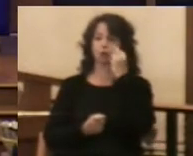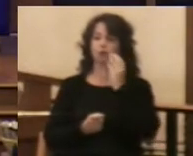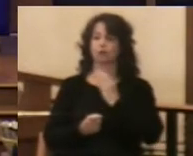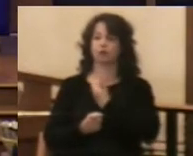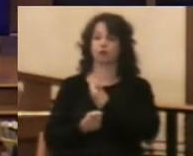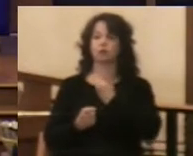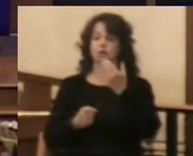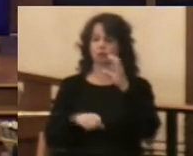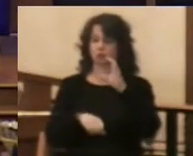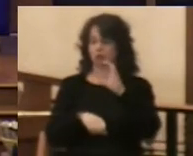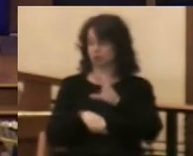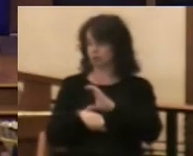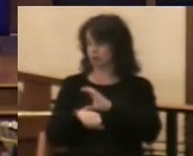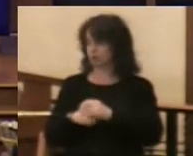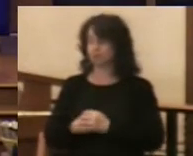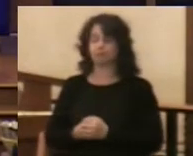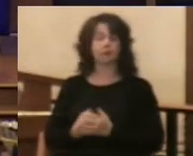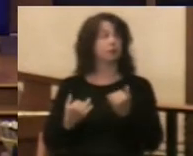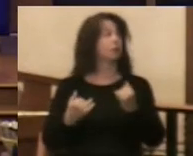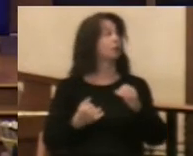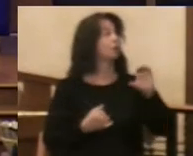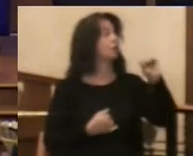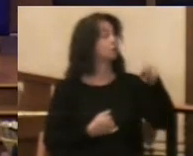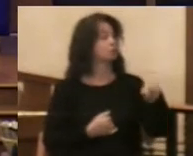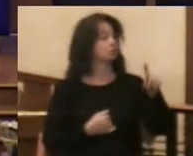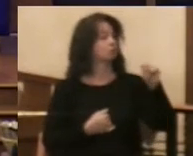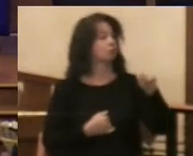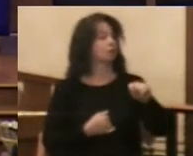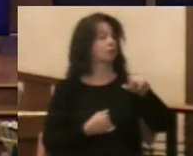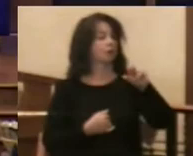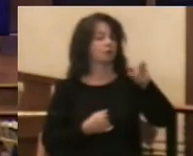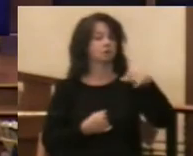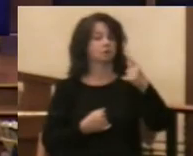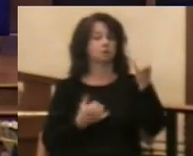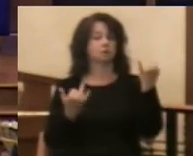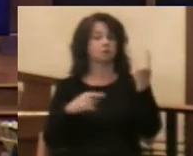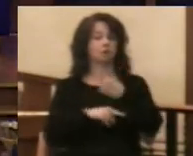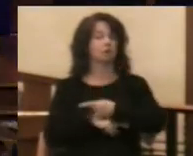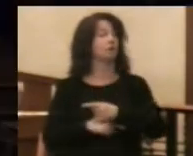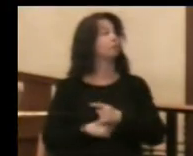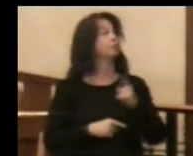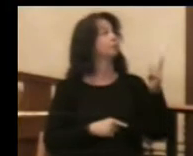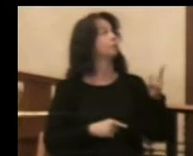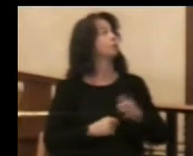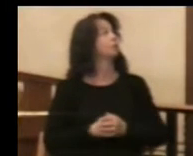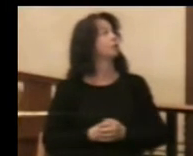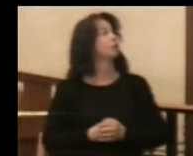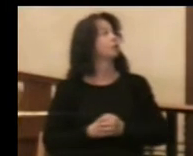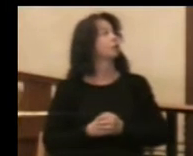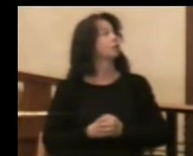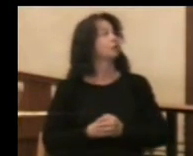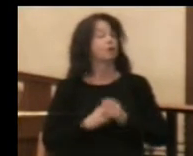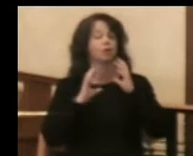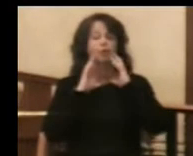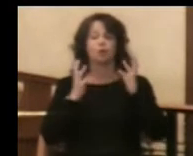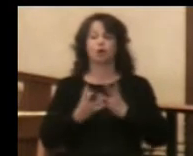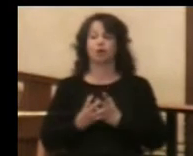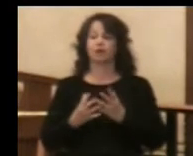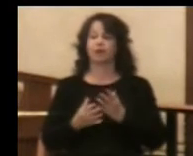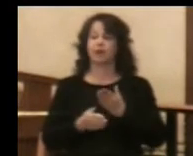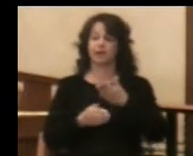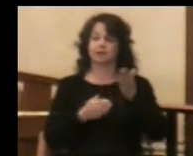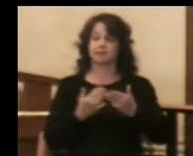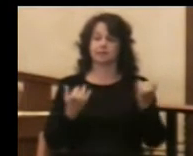weekend. Our spotlight today features the great Bethel Beardoff concludes today with